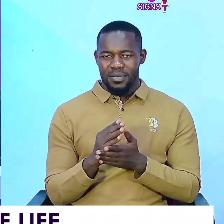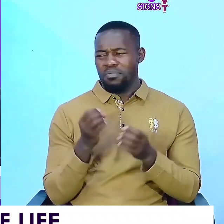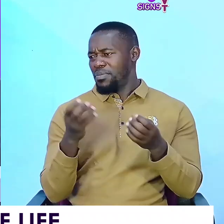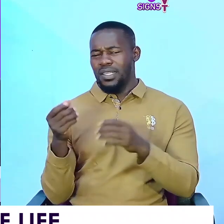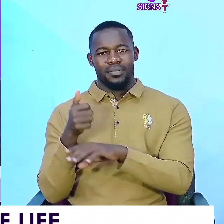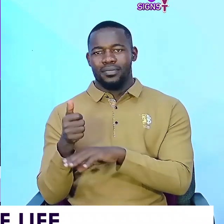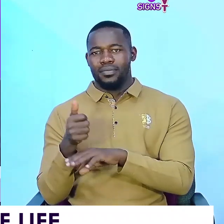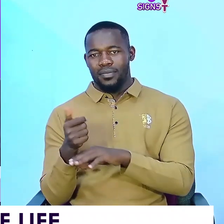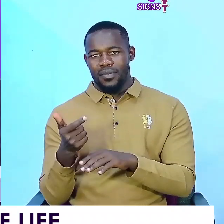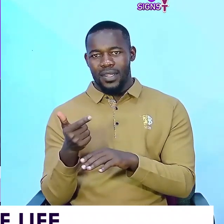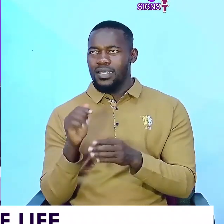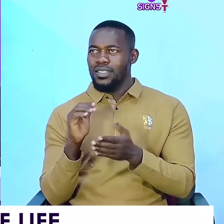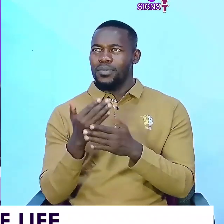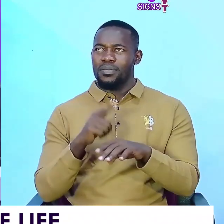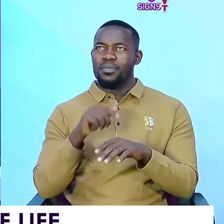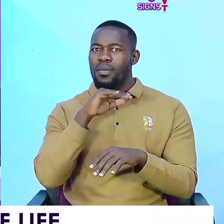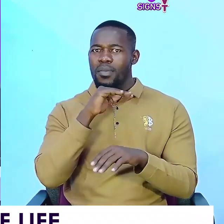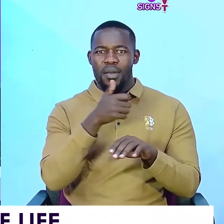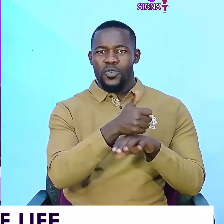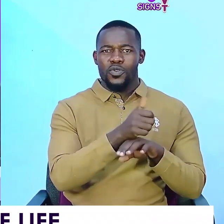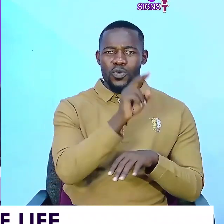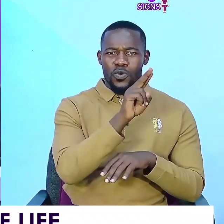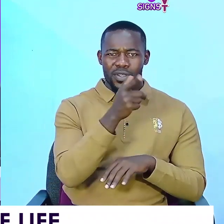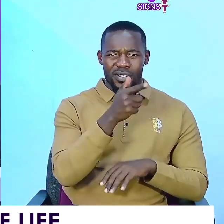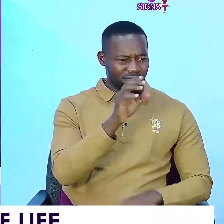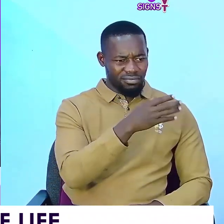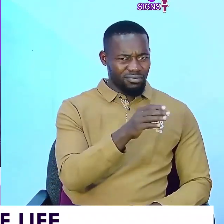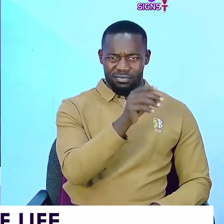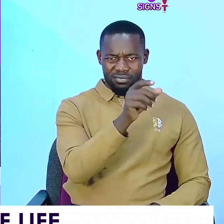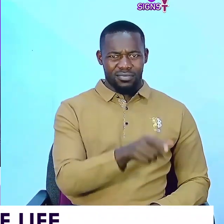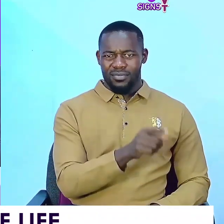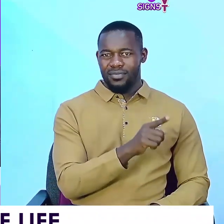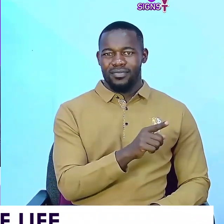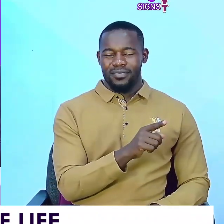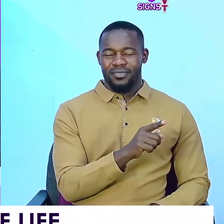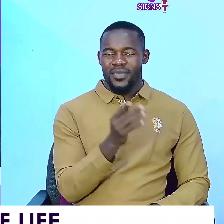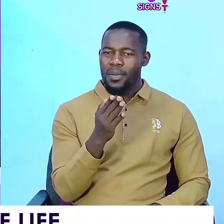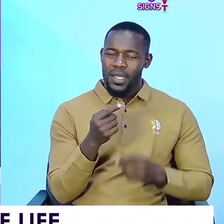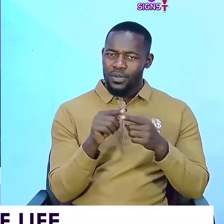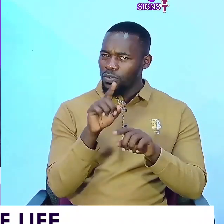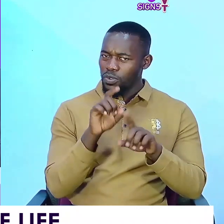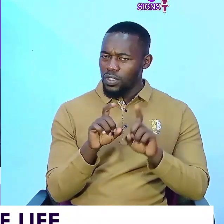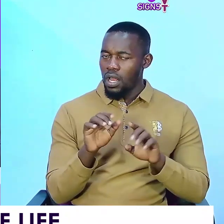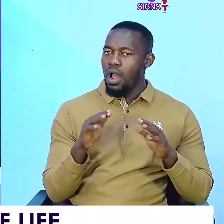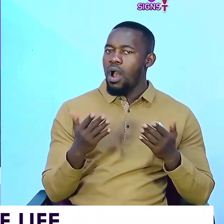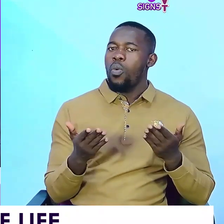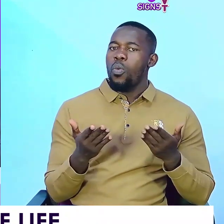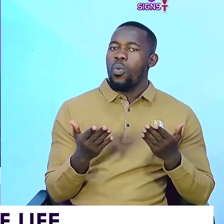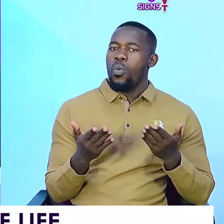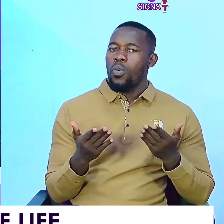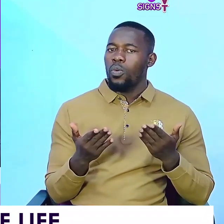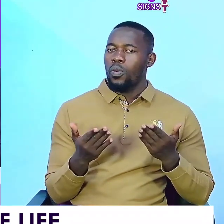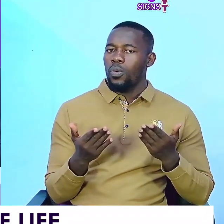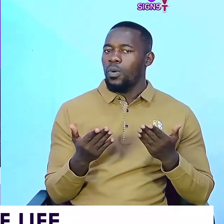he called others Mlevi. You remember? Yeah. So How do you rate